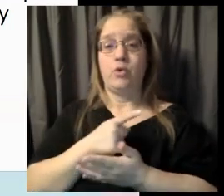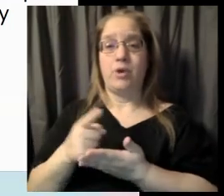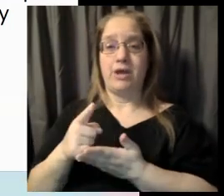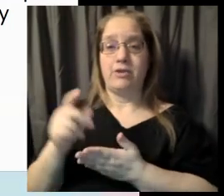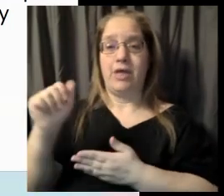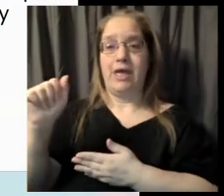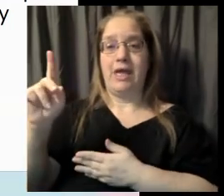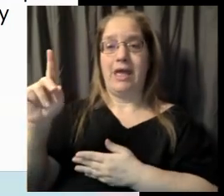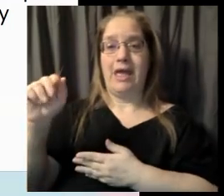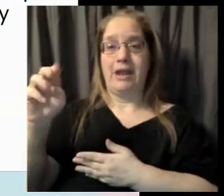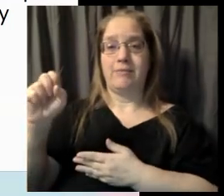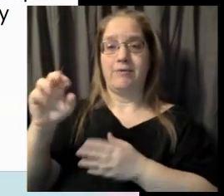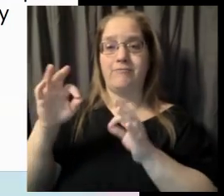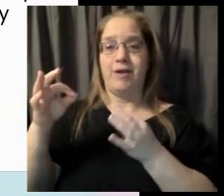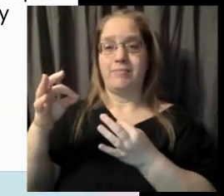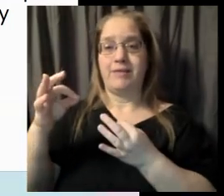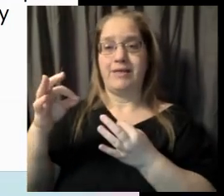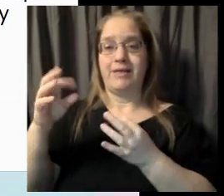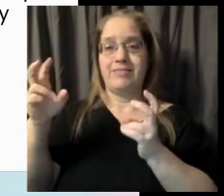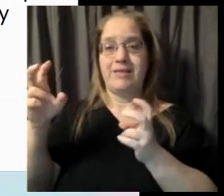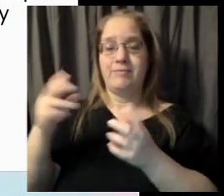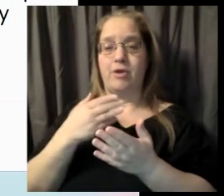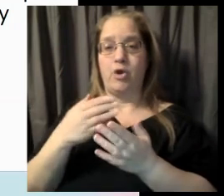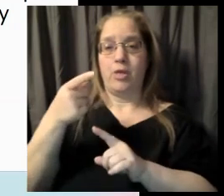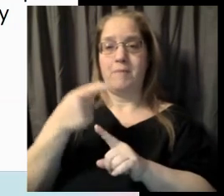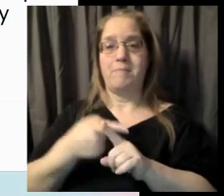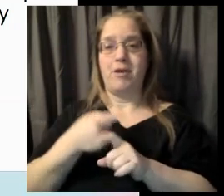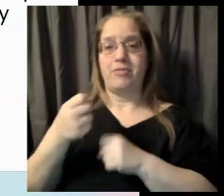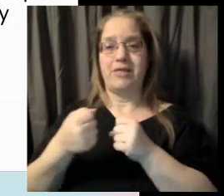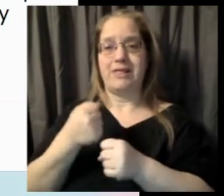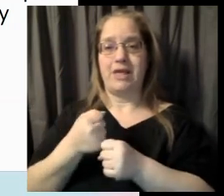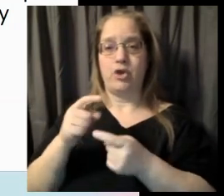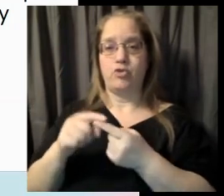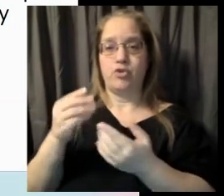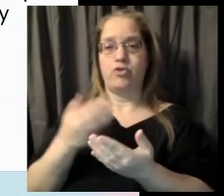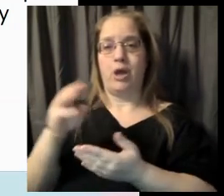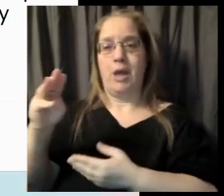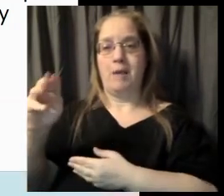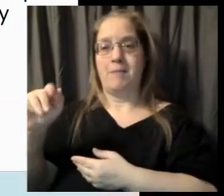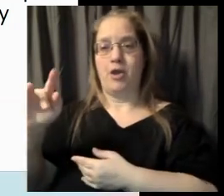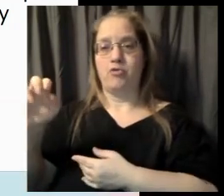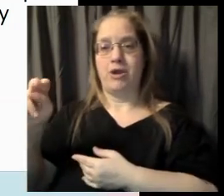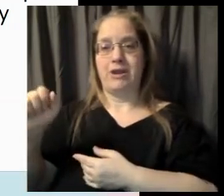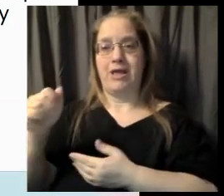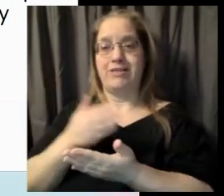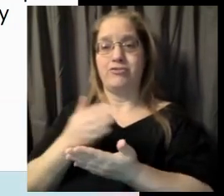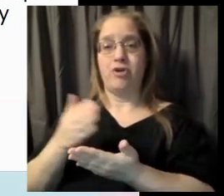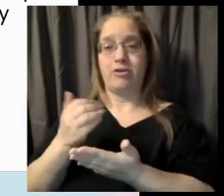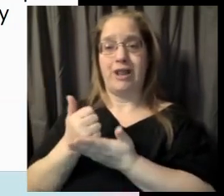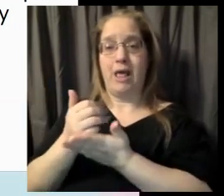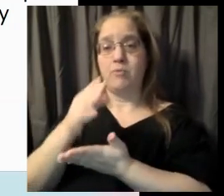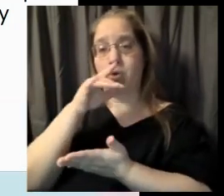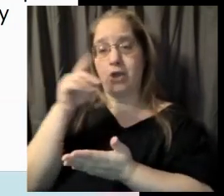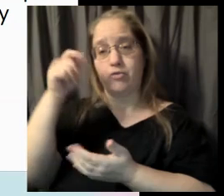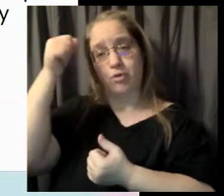theme song, or the months of the year to the tune of the Macarena. These songs can help your child remember new concepts they're